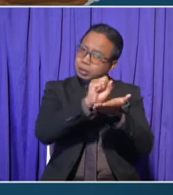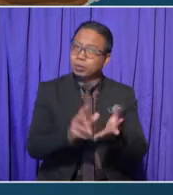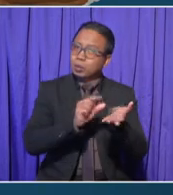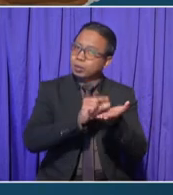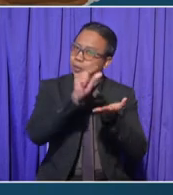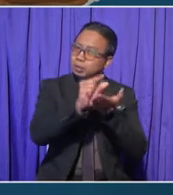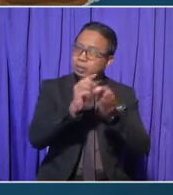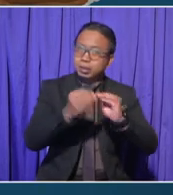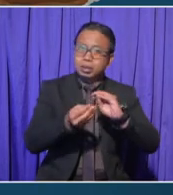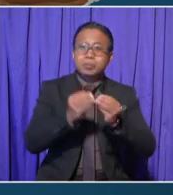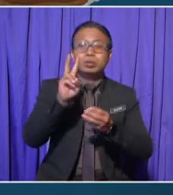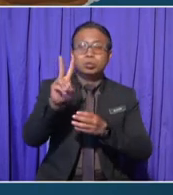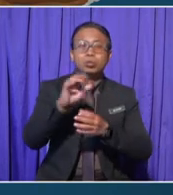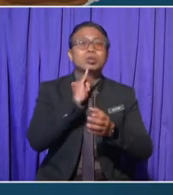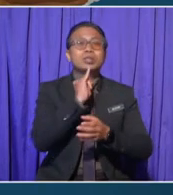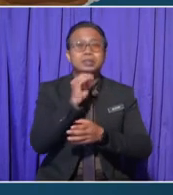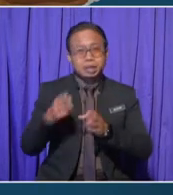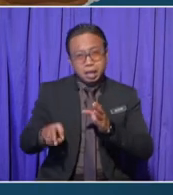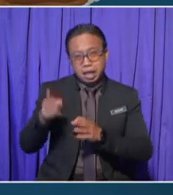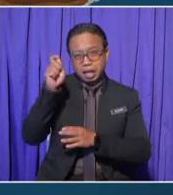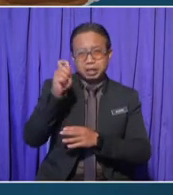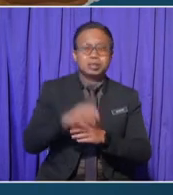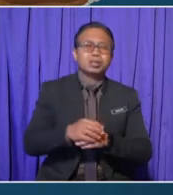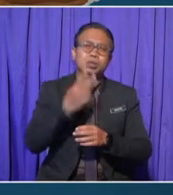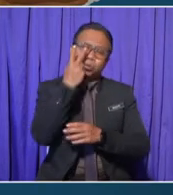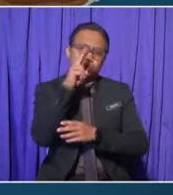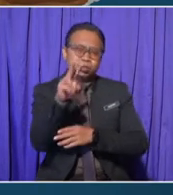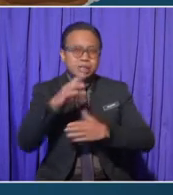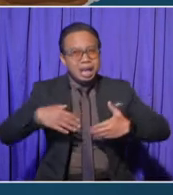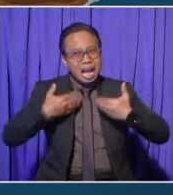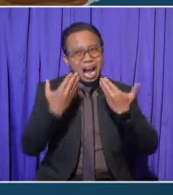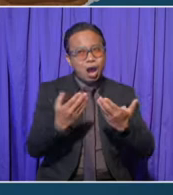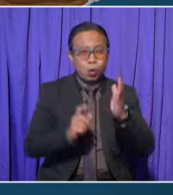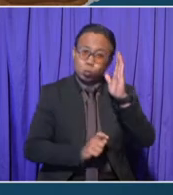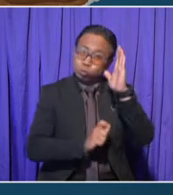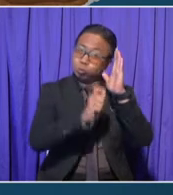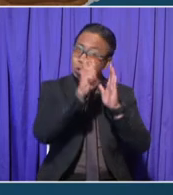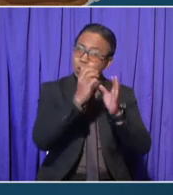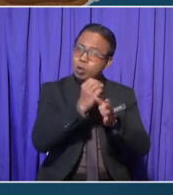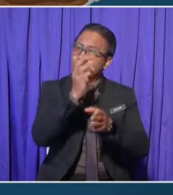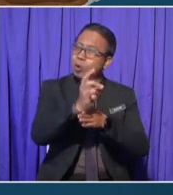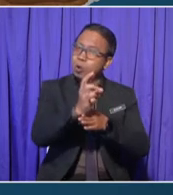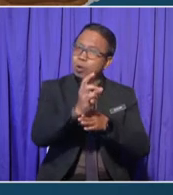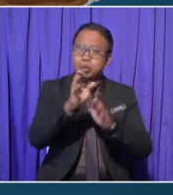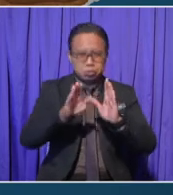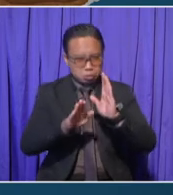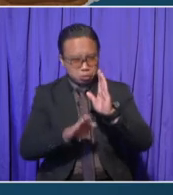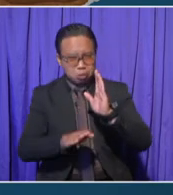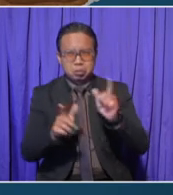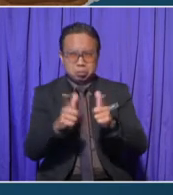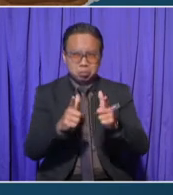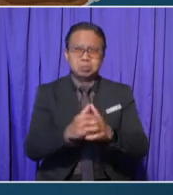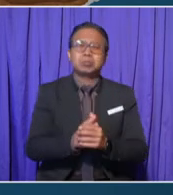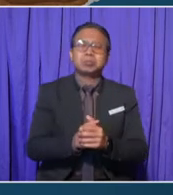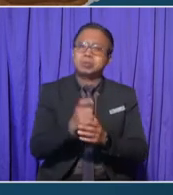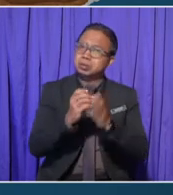Quantity number 2 is height. To see how tall or short the trees are,